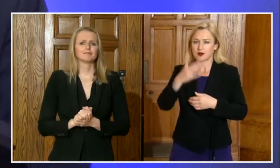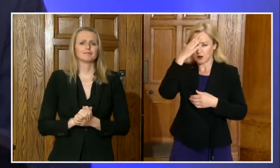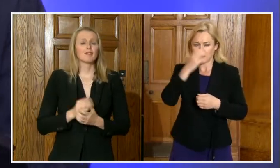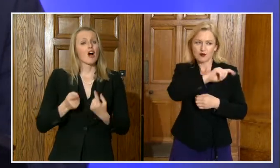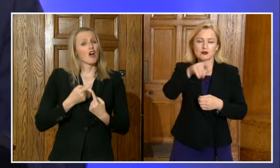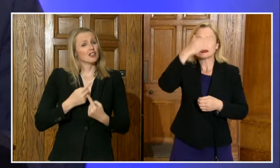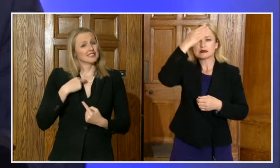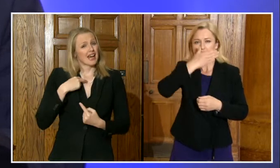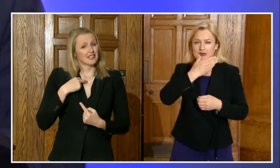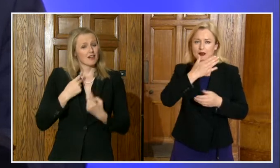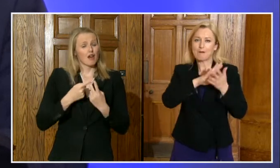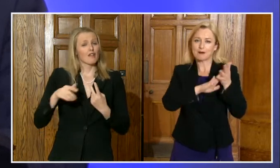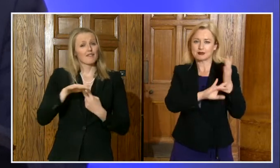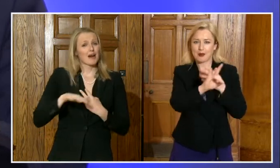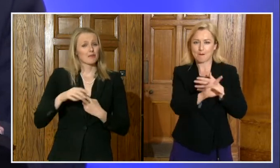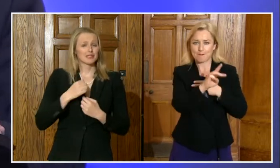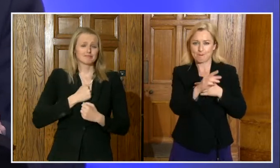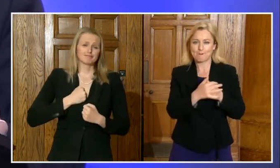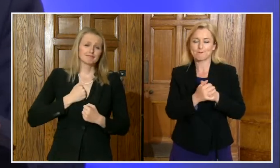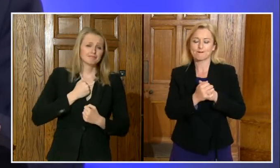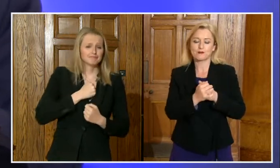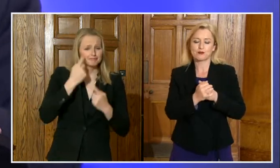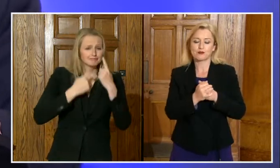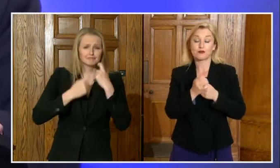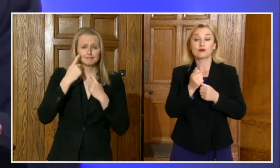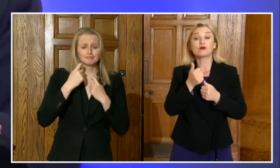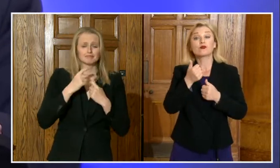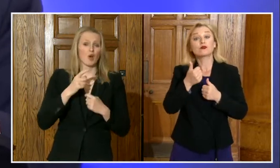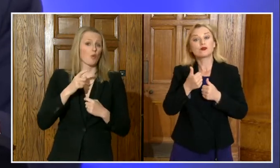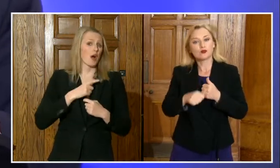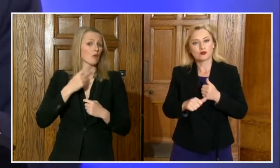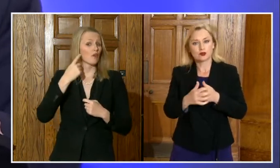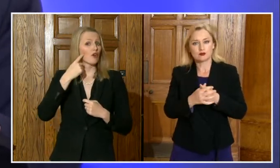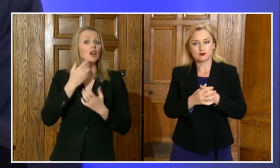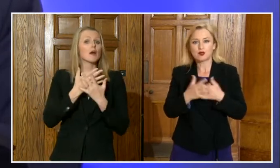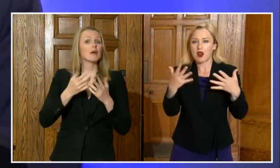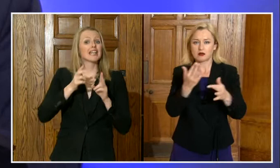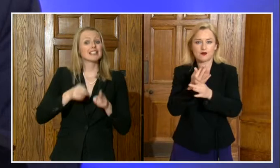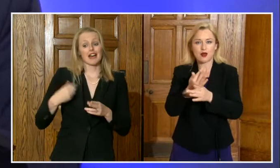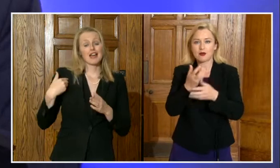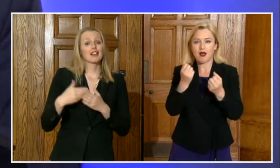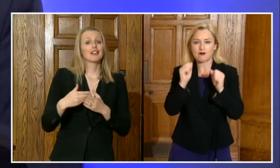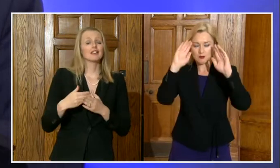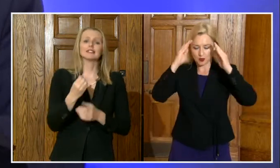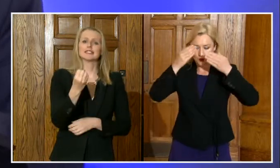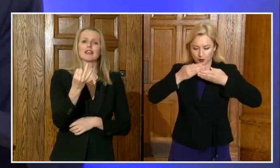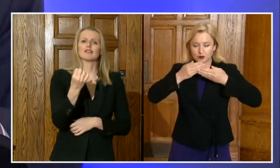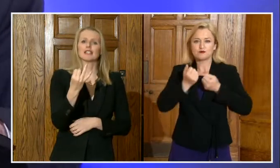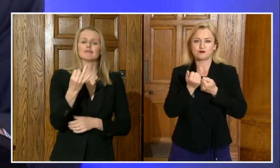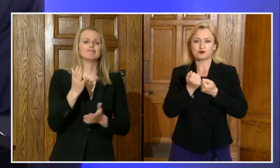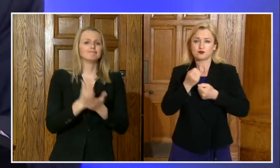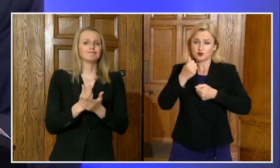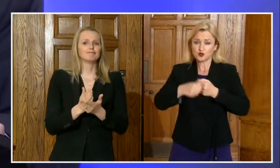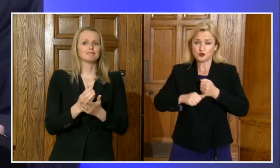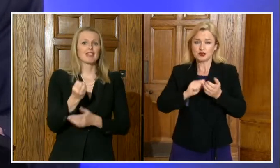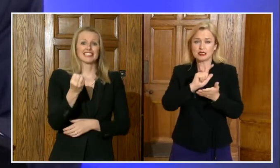many other families in mourning. Earlier this afternoon a further 17 COVID-related deaths were confirmed. That was 17